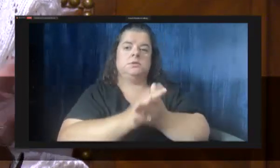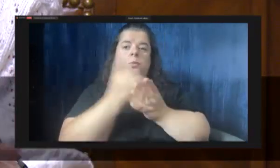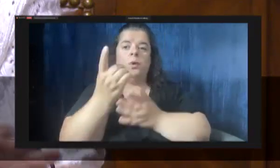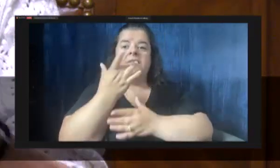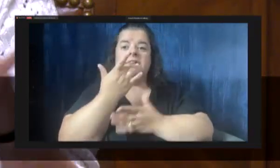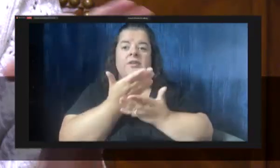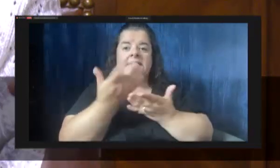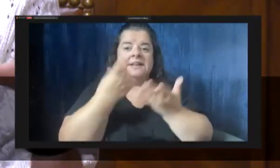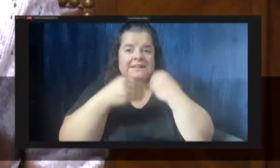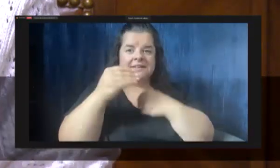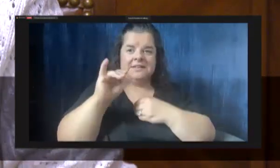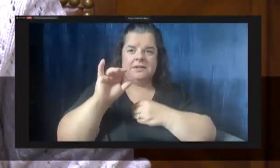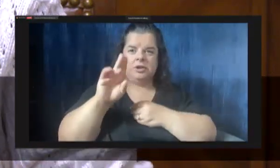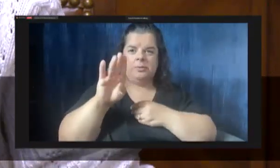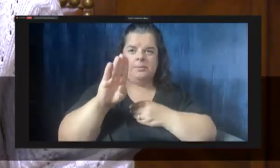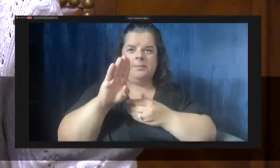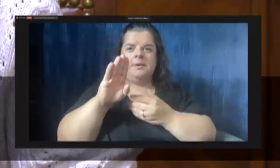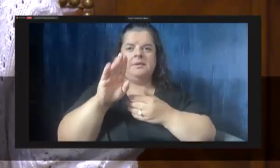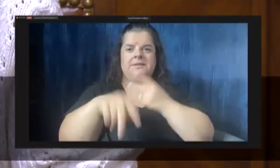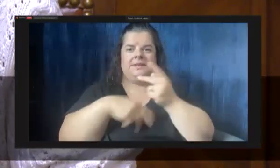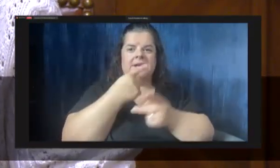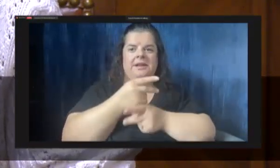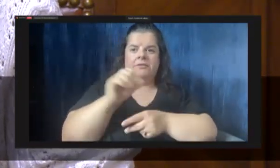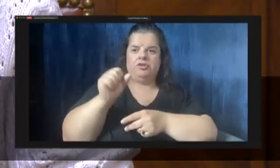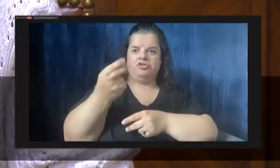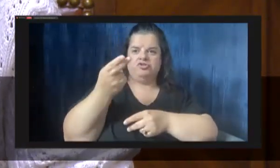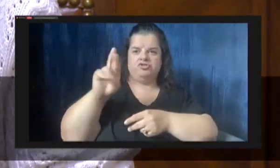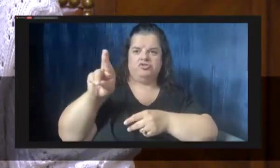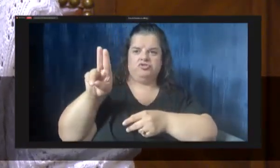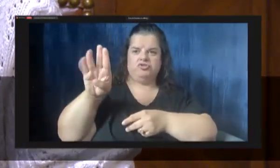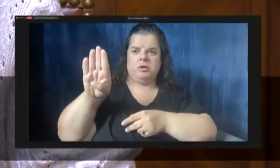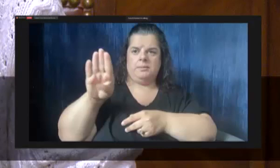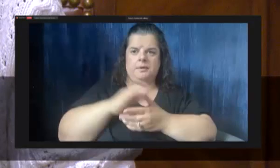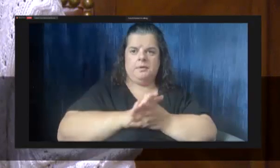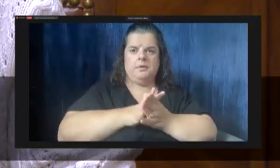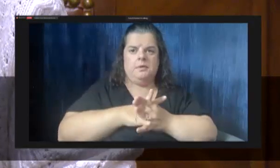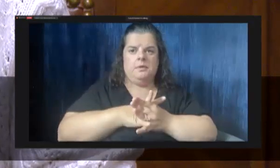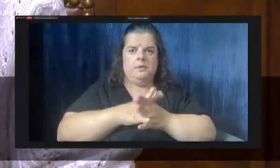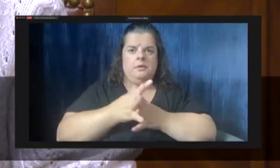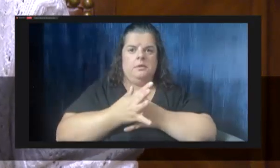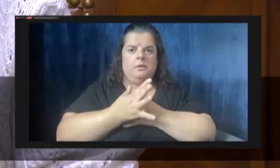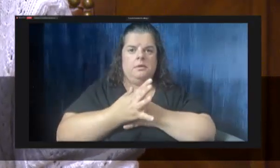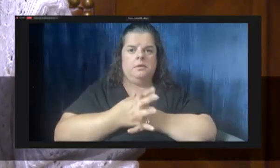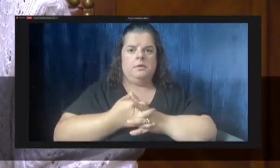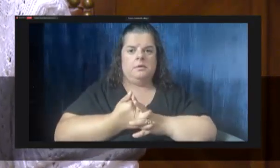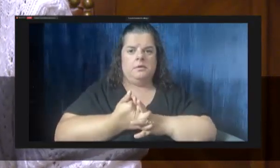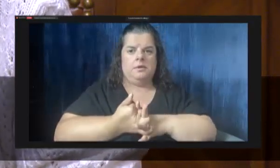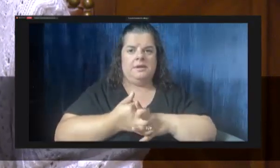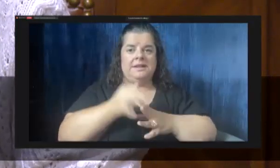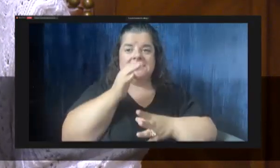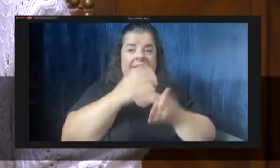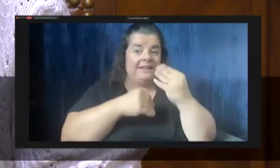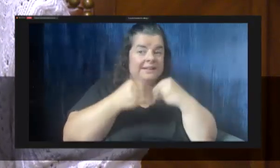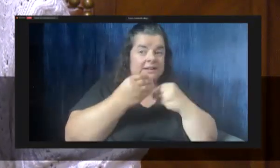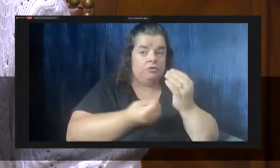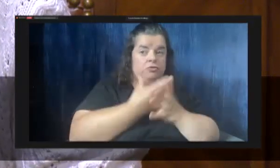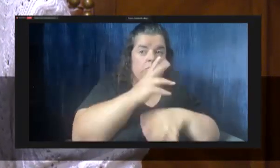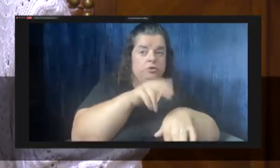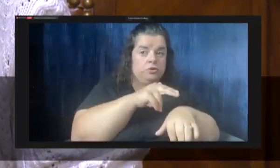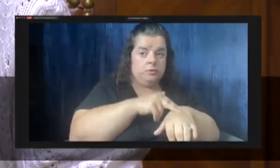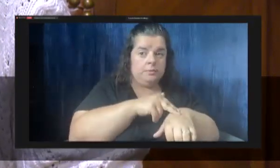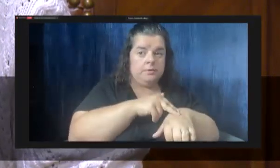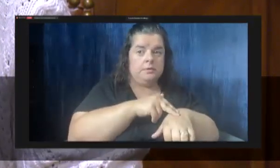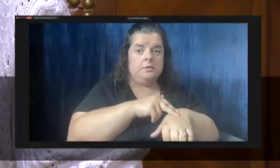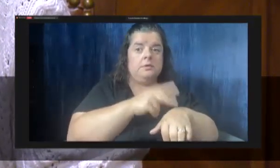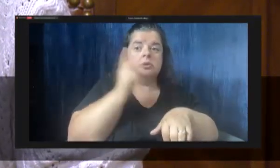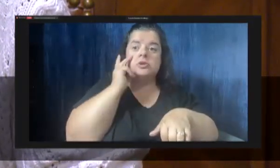yew, which is a kind of shrub, a shrub that is not eaten, grows normally. If you look